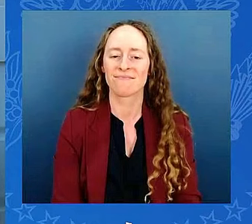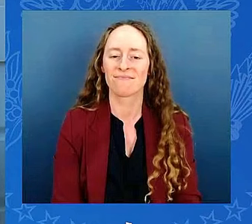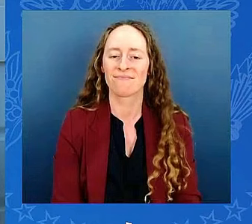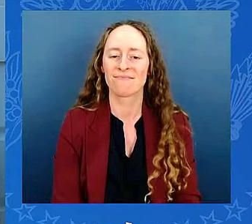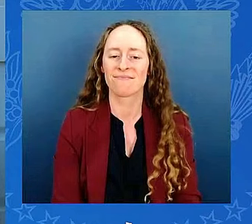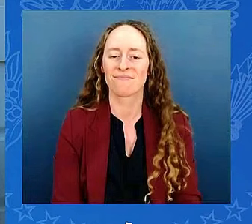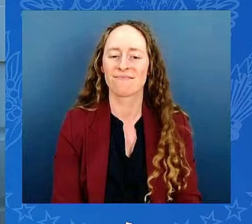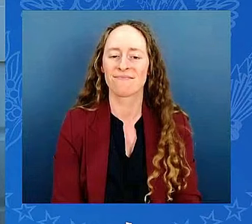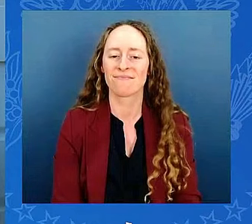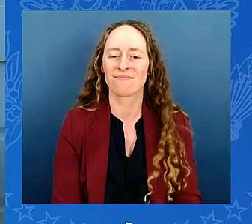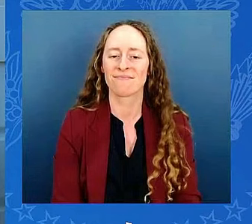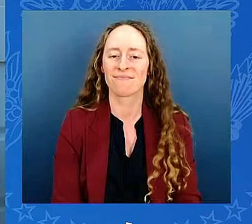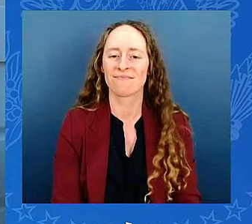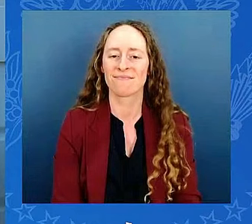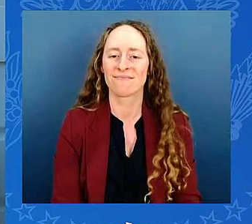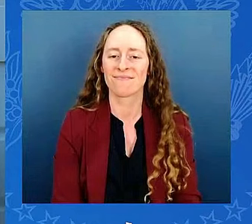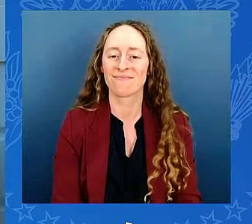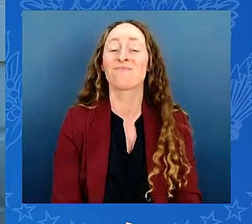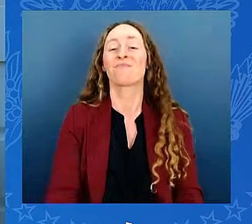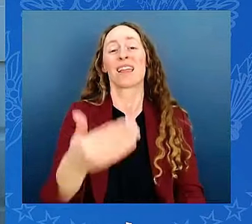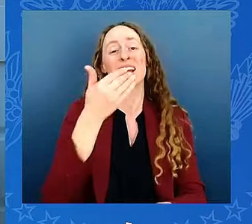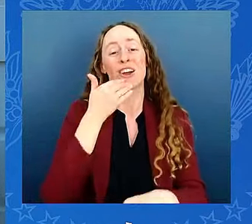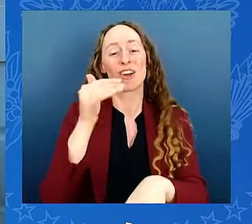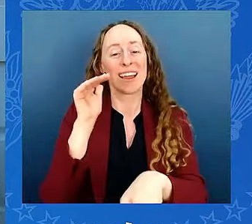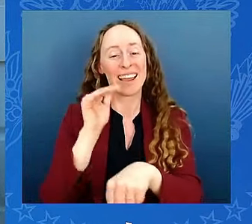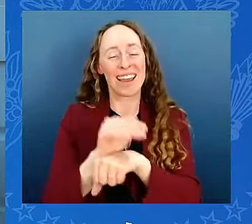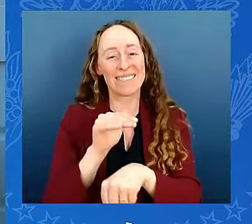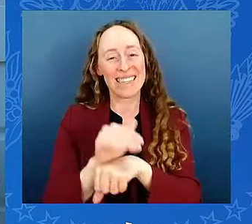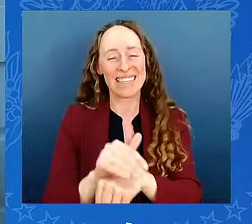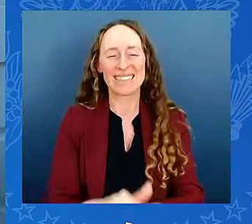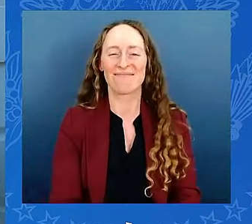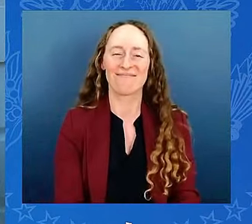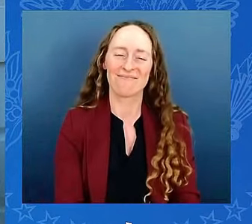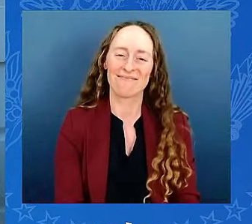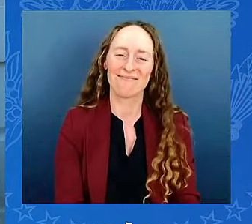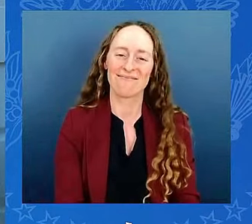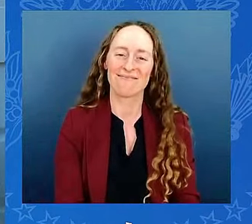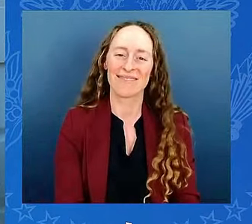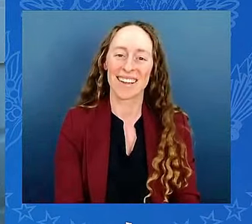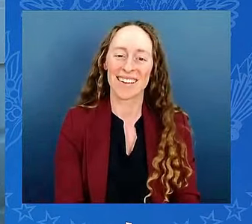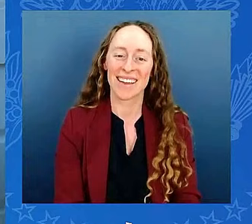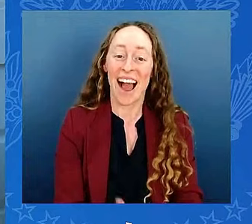Good evening, everyone. Good evening, everyone. Good evening.